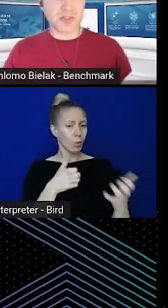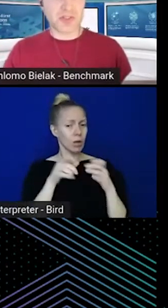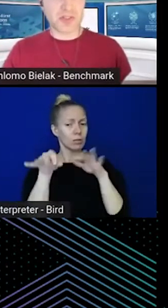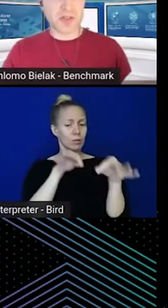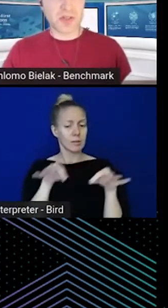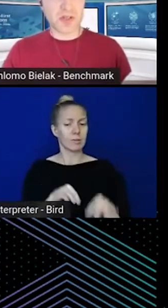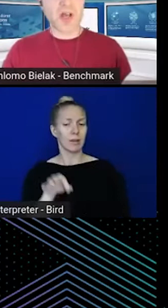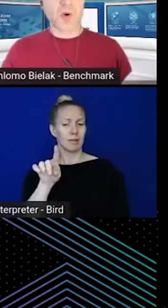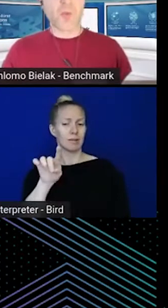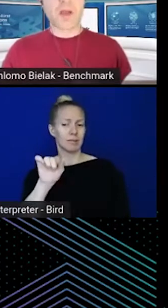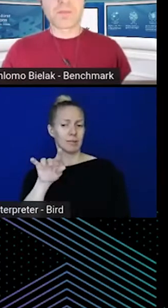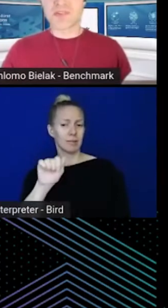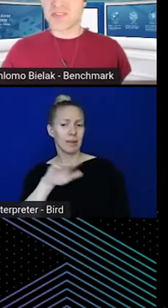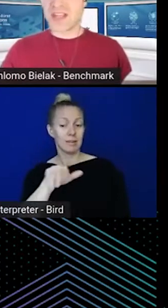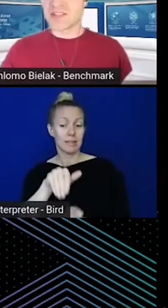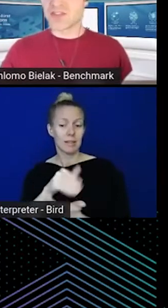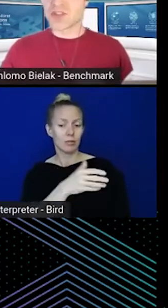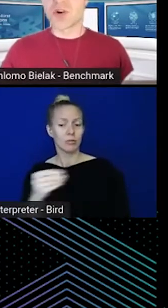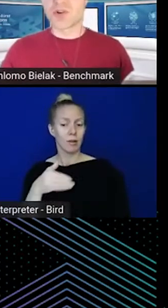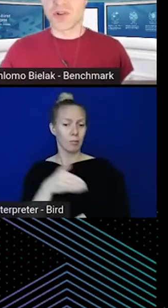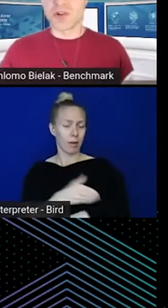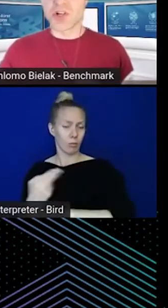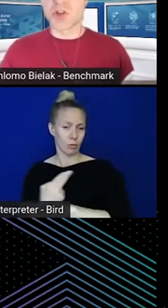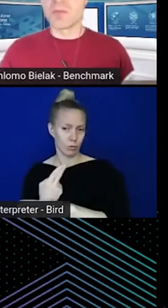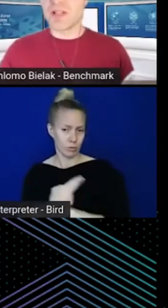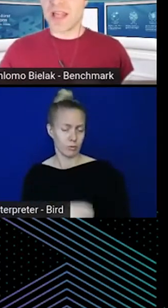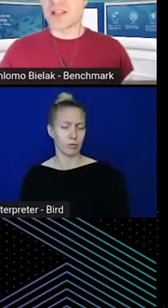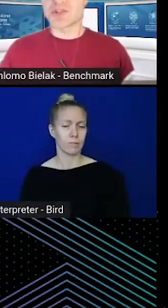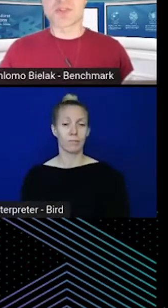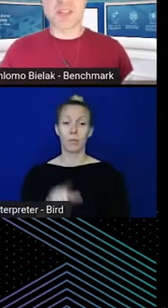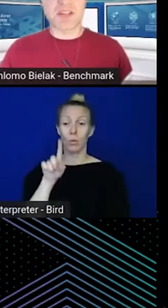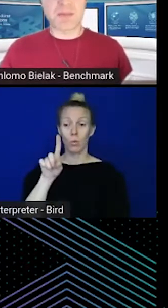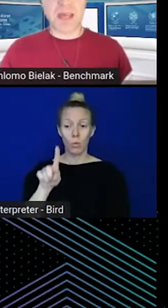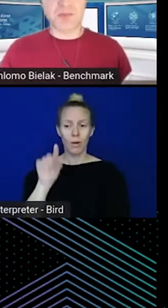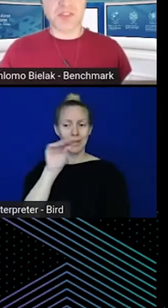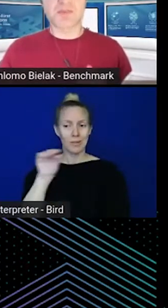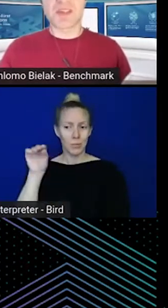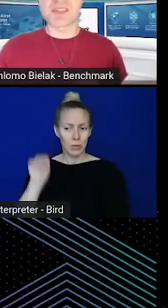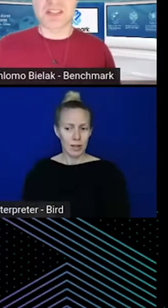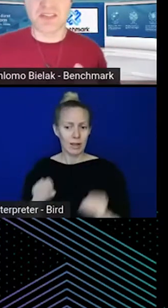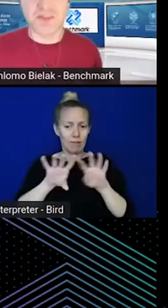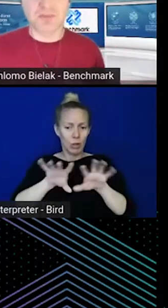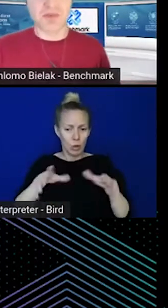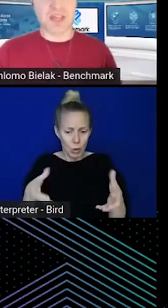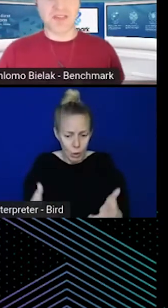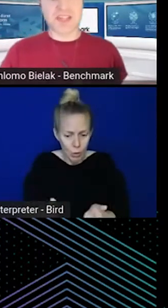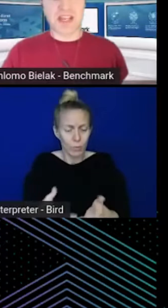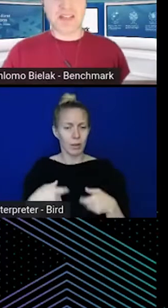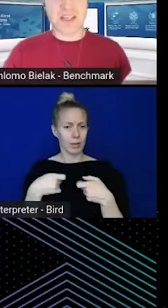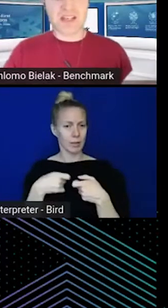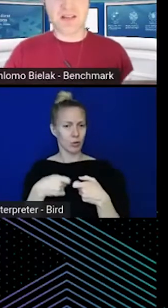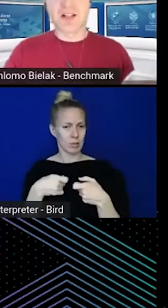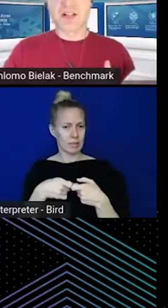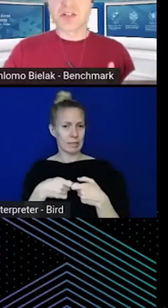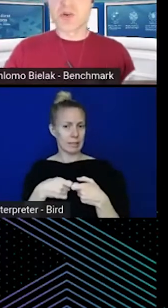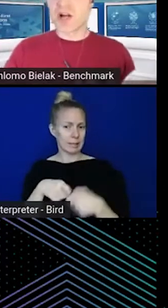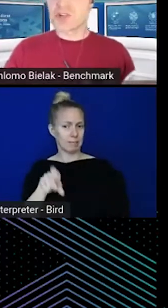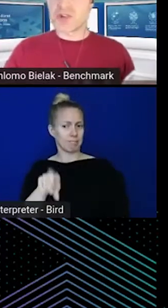power usage. 1% of the total global electricity demand, which is basically from